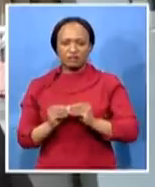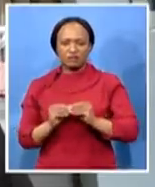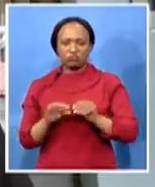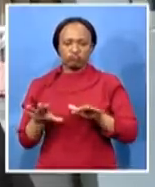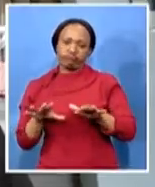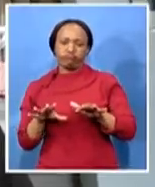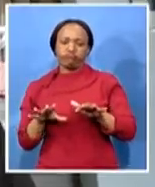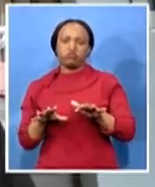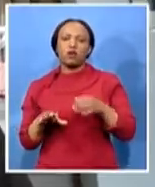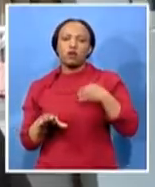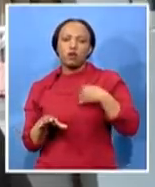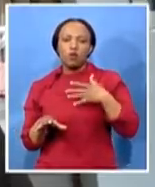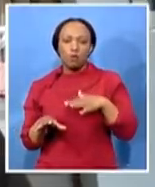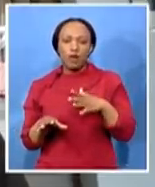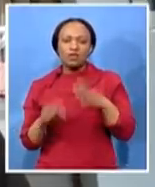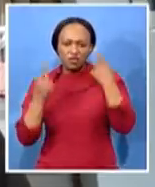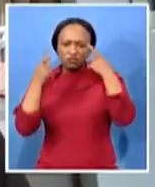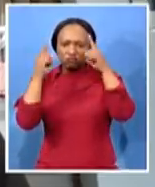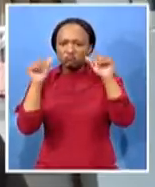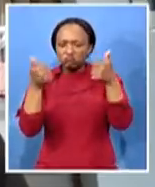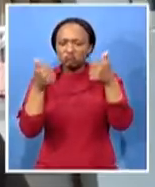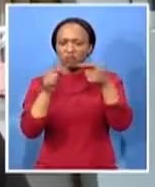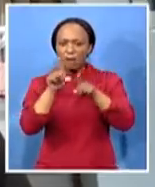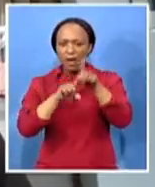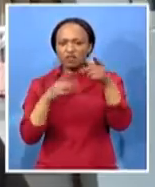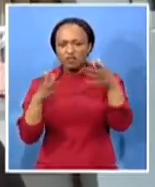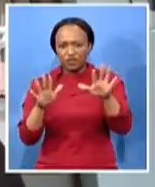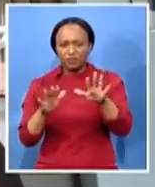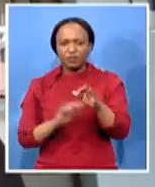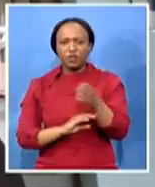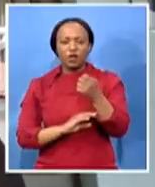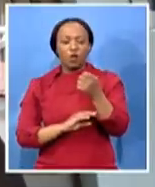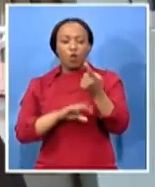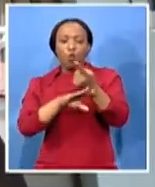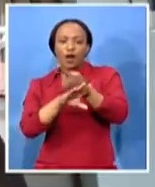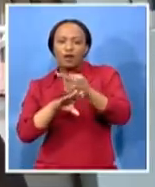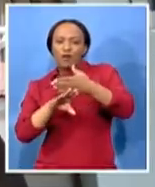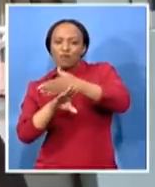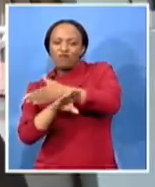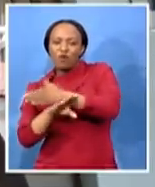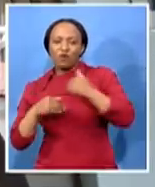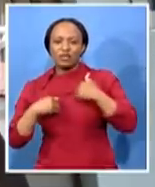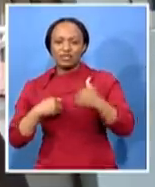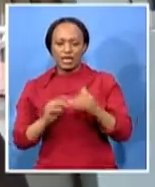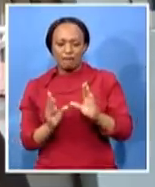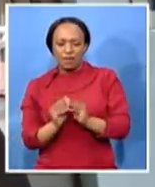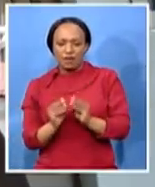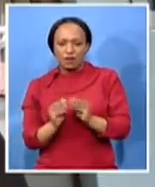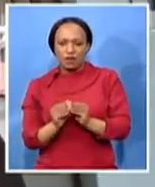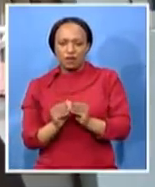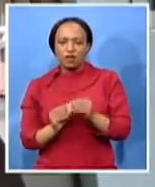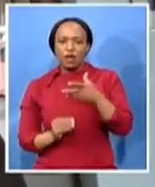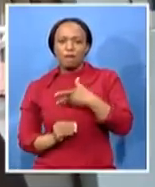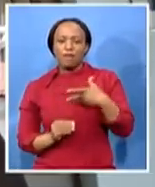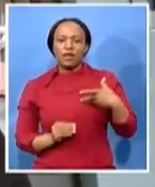1, just an hour before the commencement of the proceedings, Madame Gumet steps down, right? The